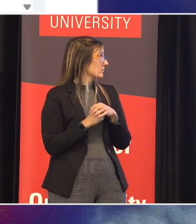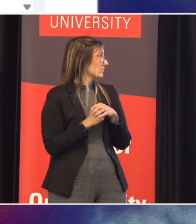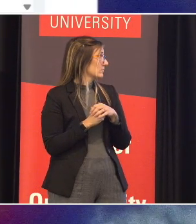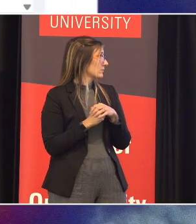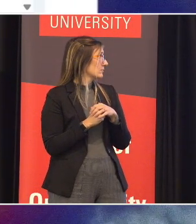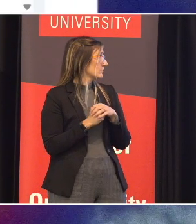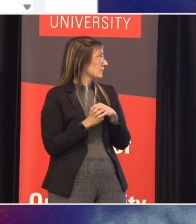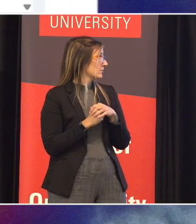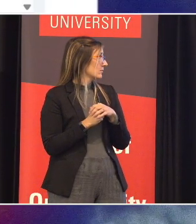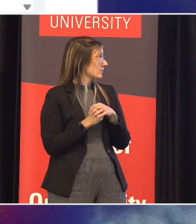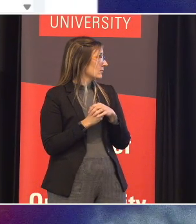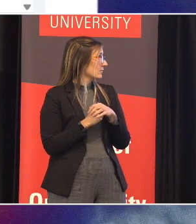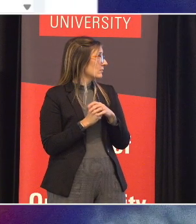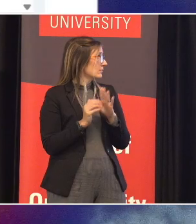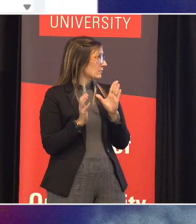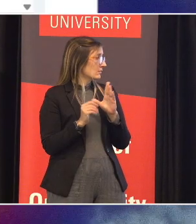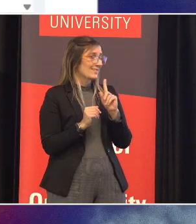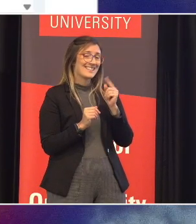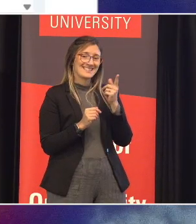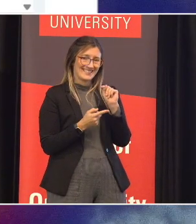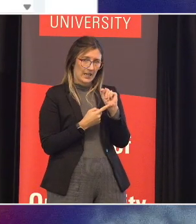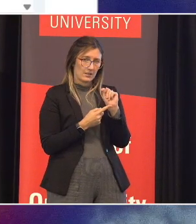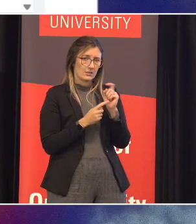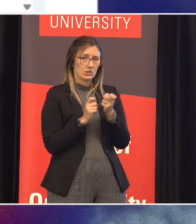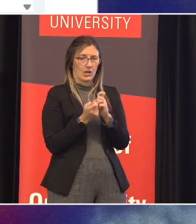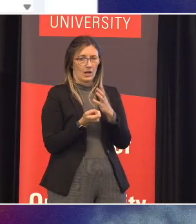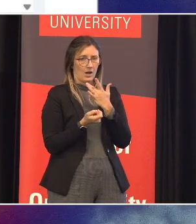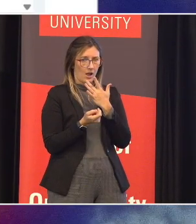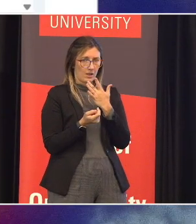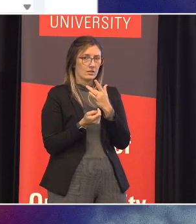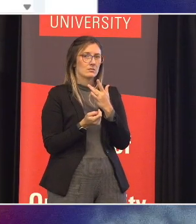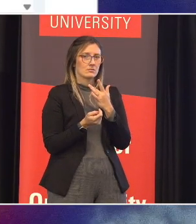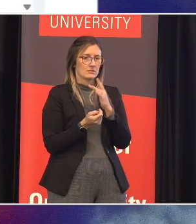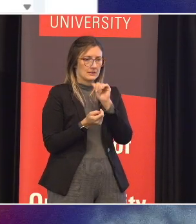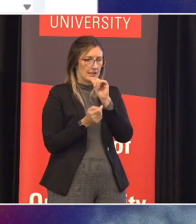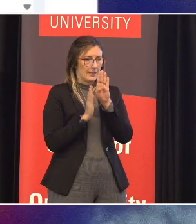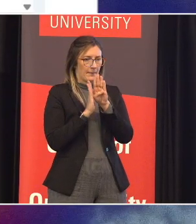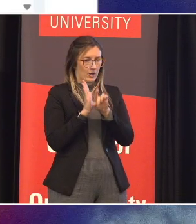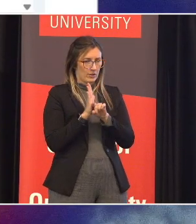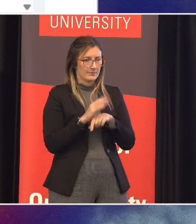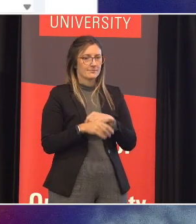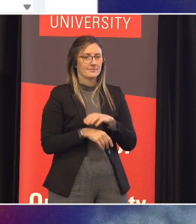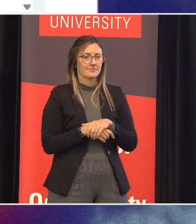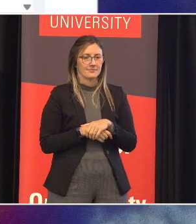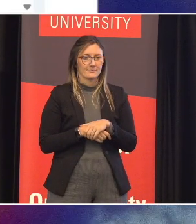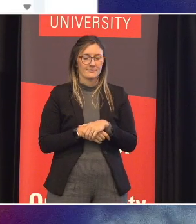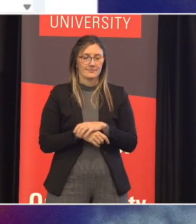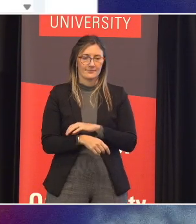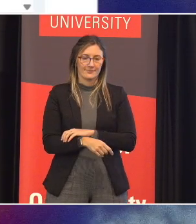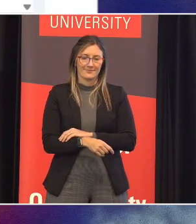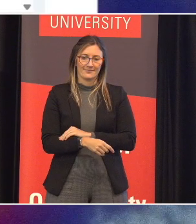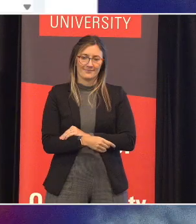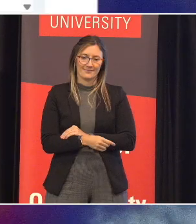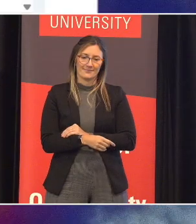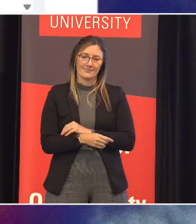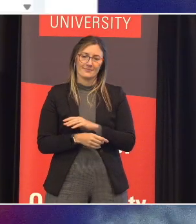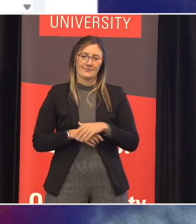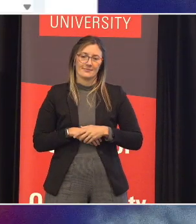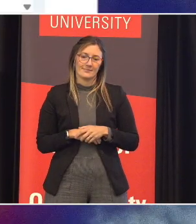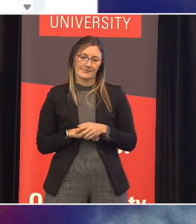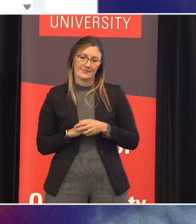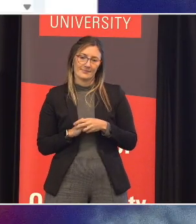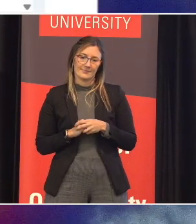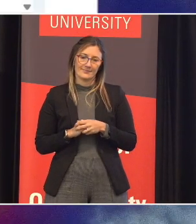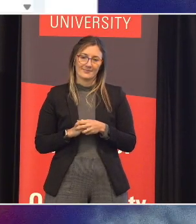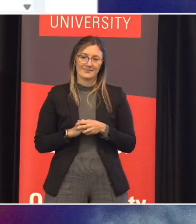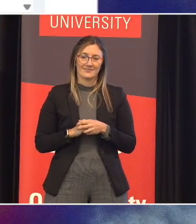and use the text tool for that darker blue, right? Okay. So now when we go back through and check